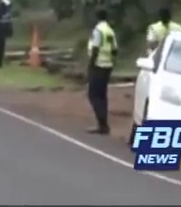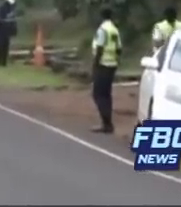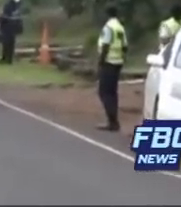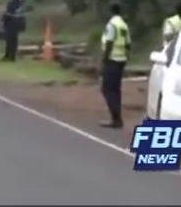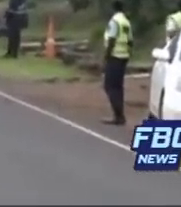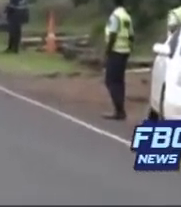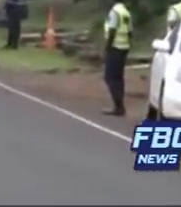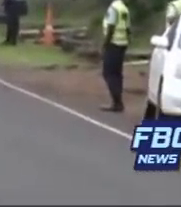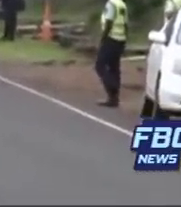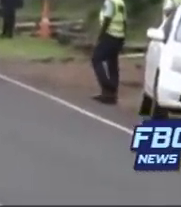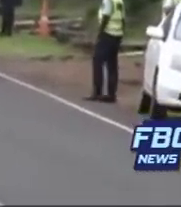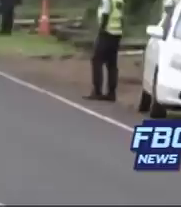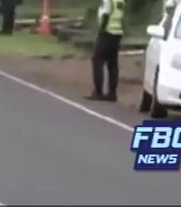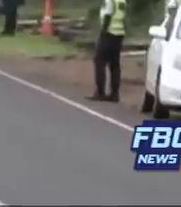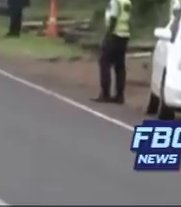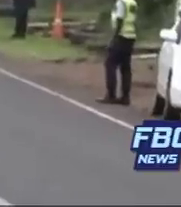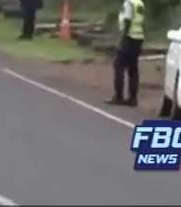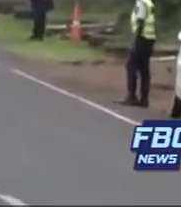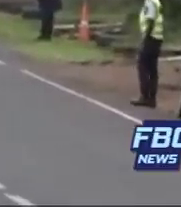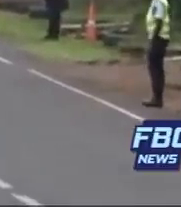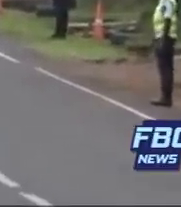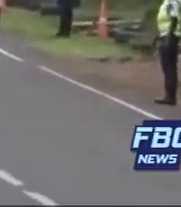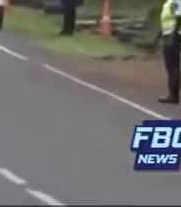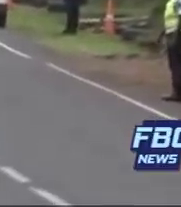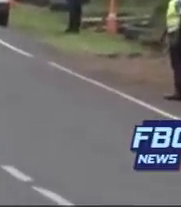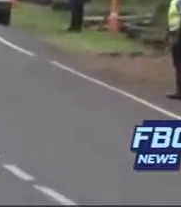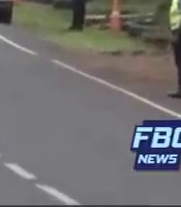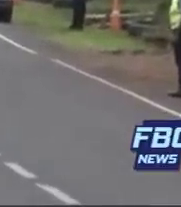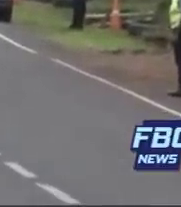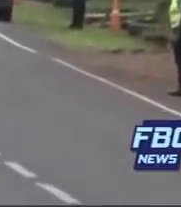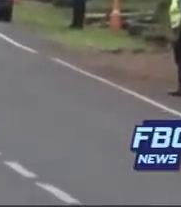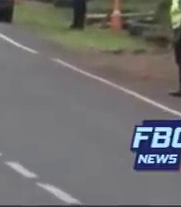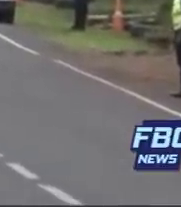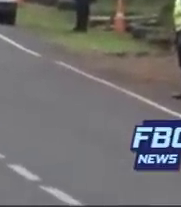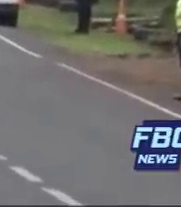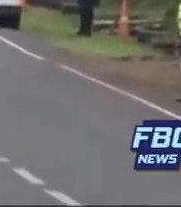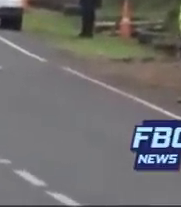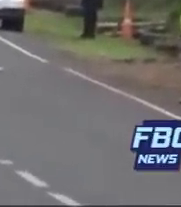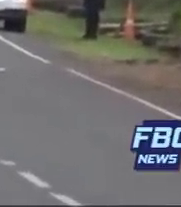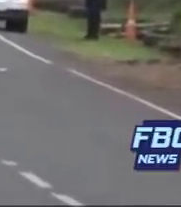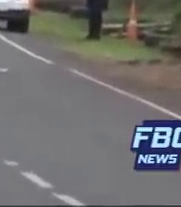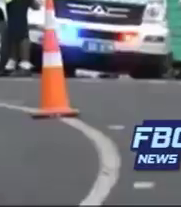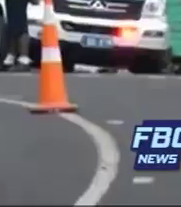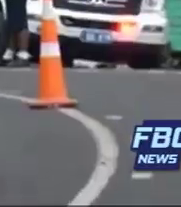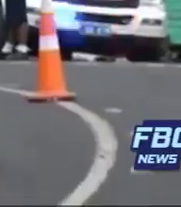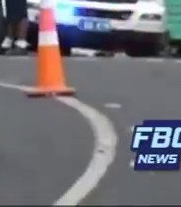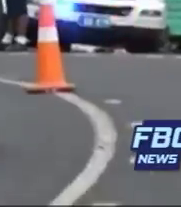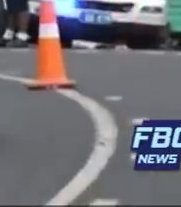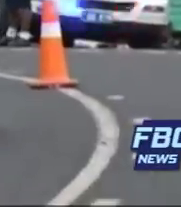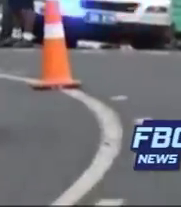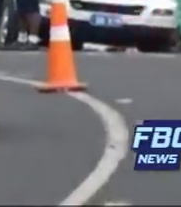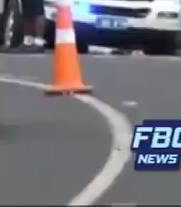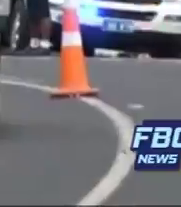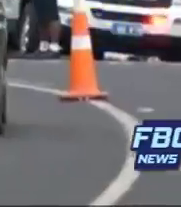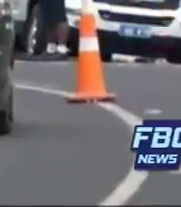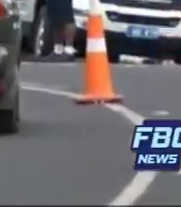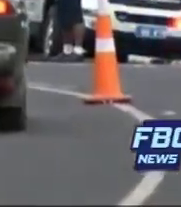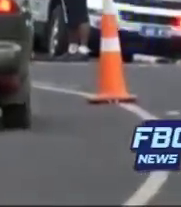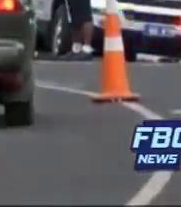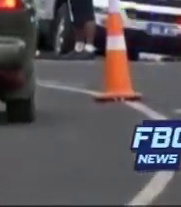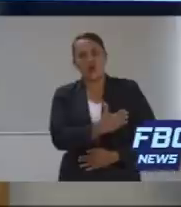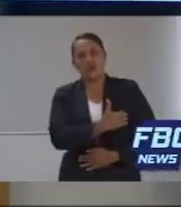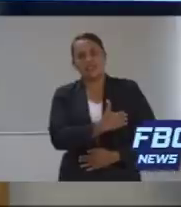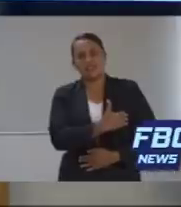of spreading has been contained, the Prime Minister is advising Fijians to take the virus seriously, stay home and